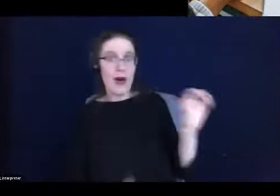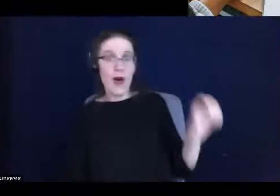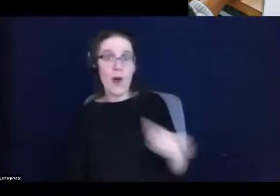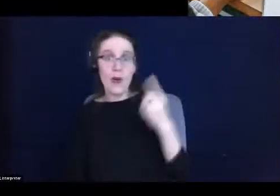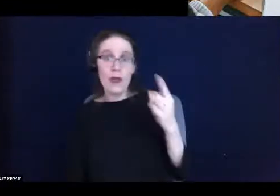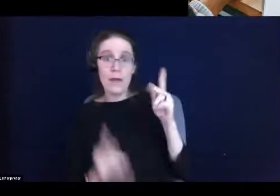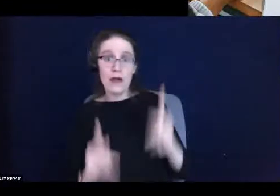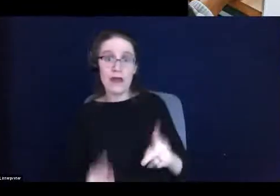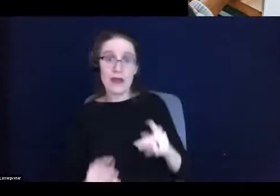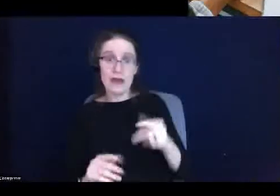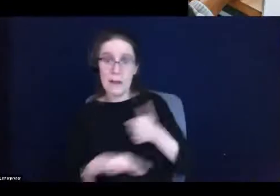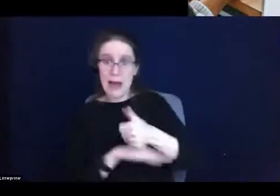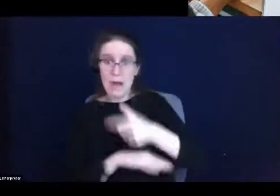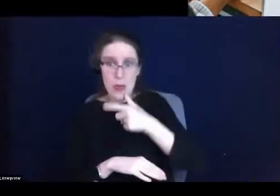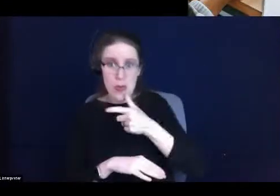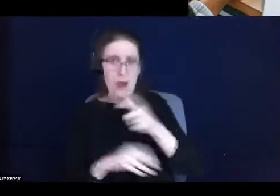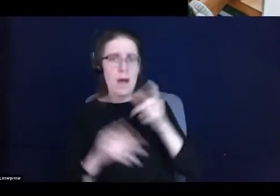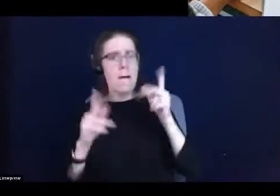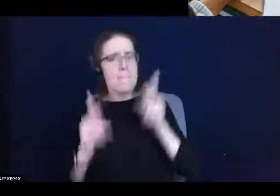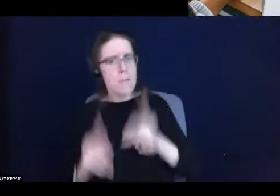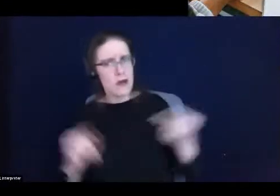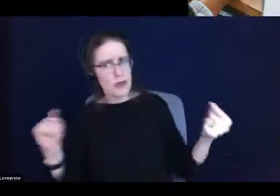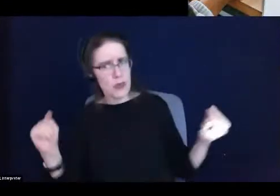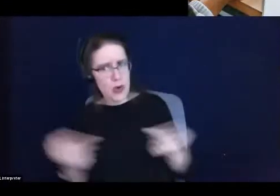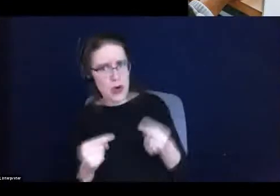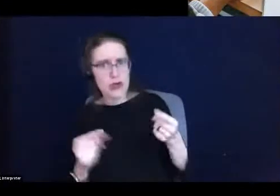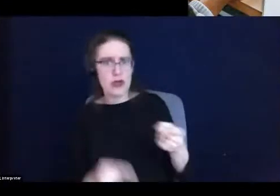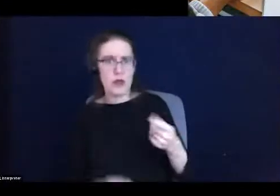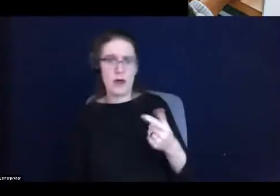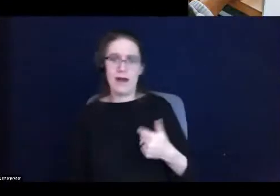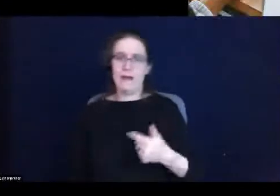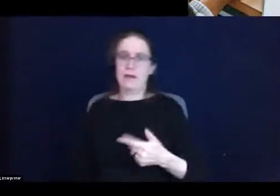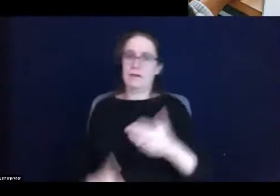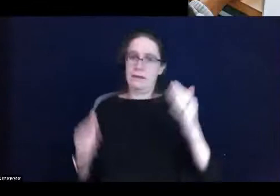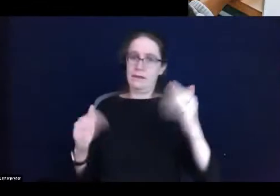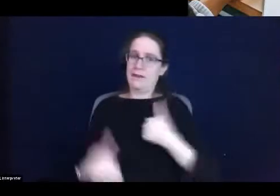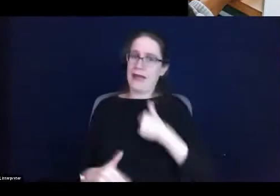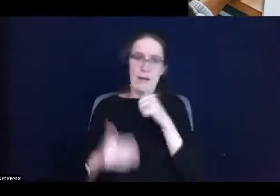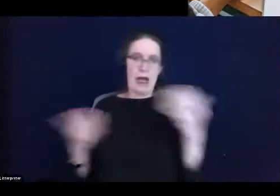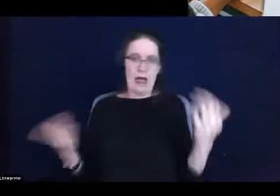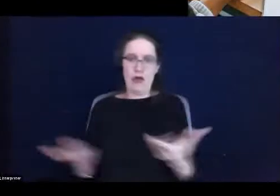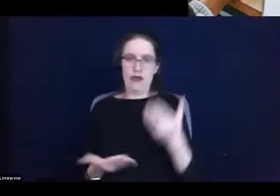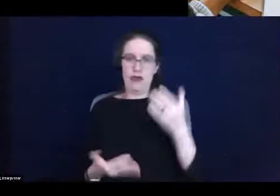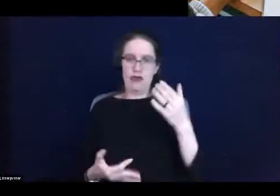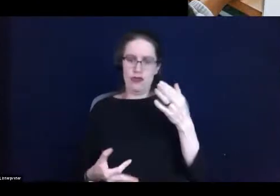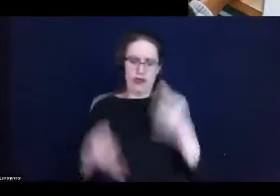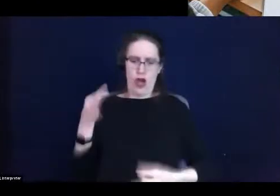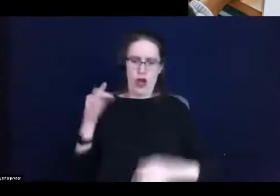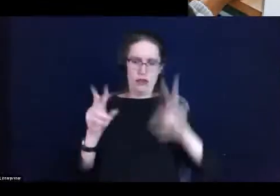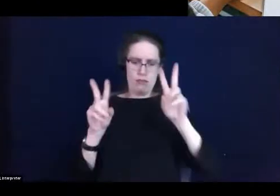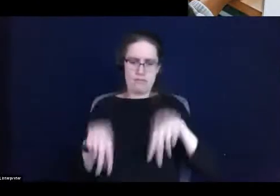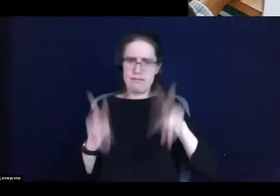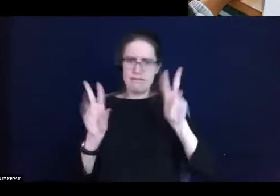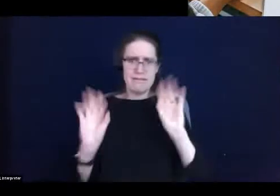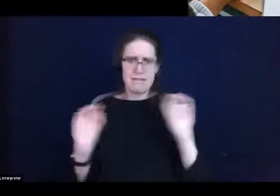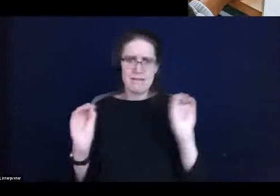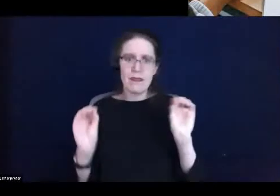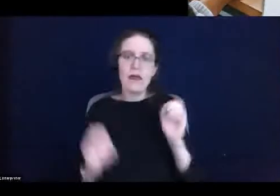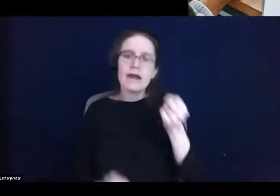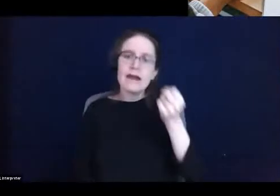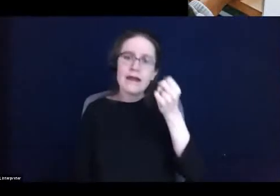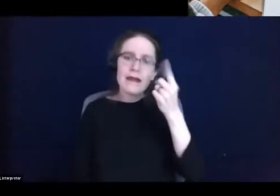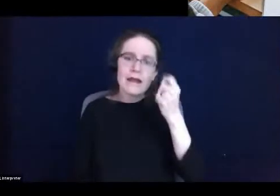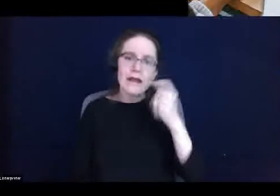you. Remember that survivors may be blaming themselves for the violence that they experience, how they cope with it, and for other things